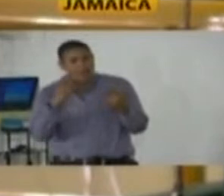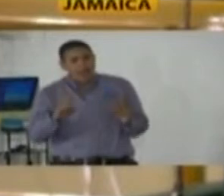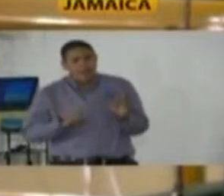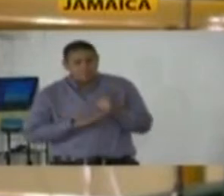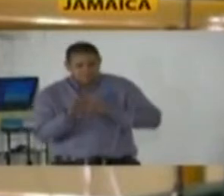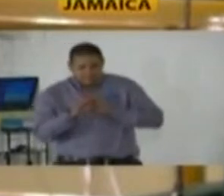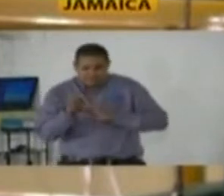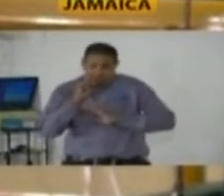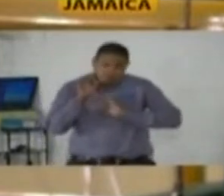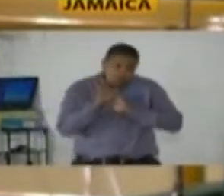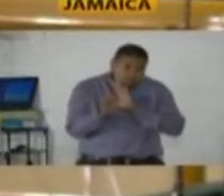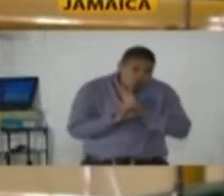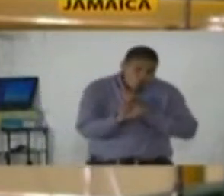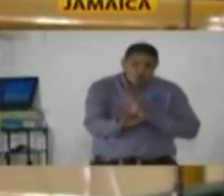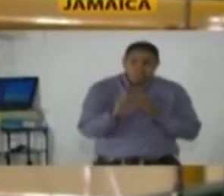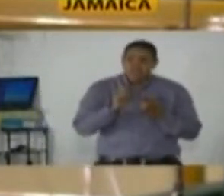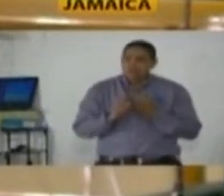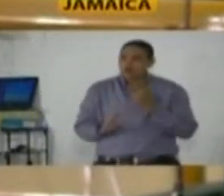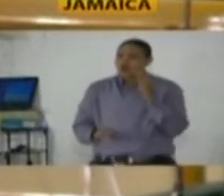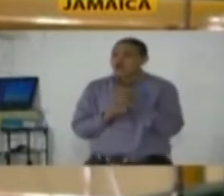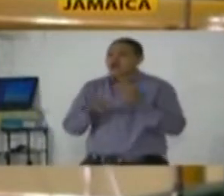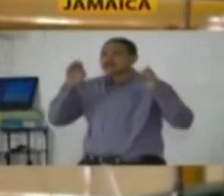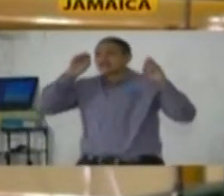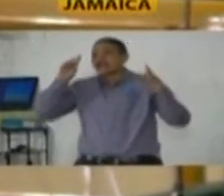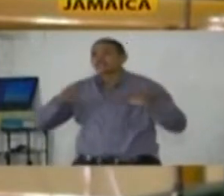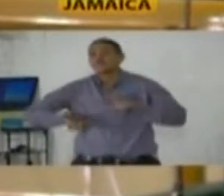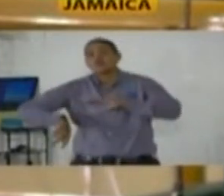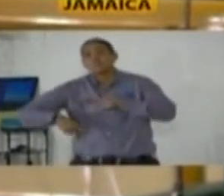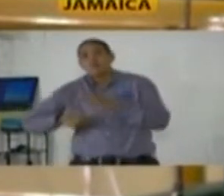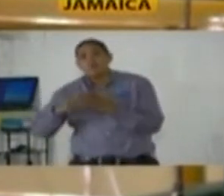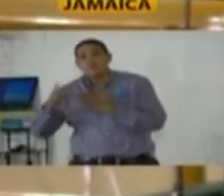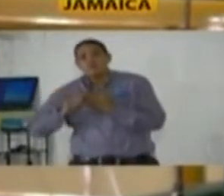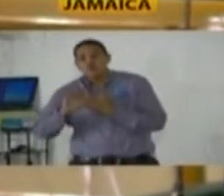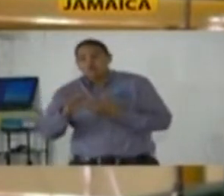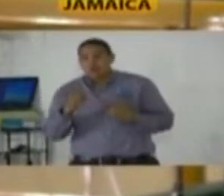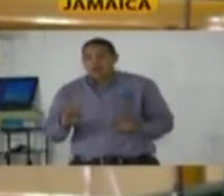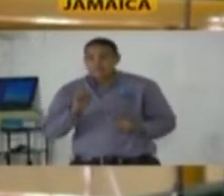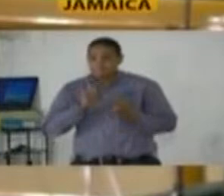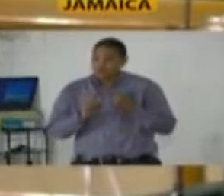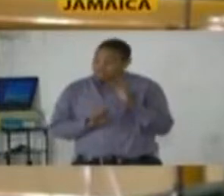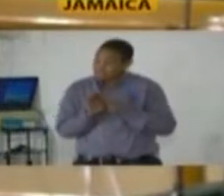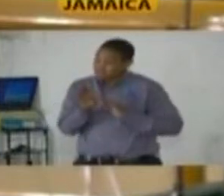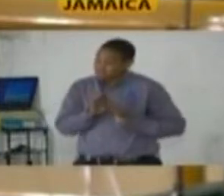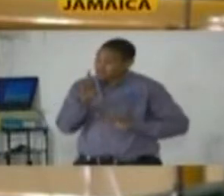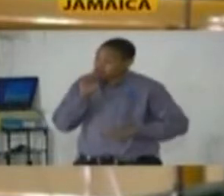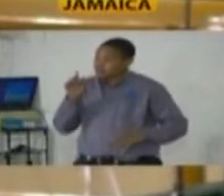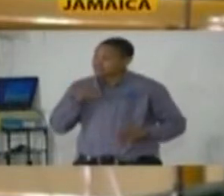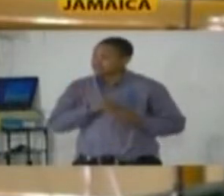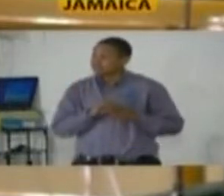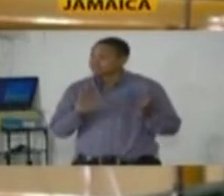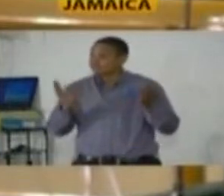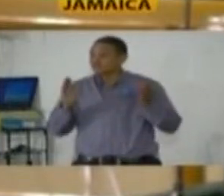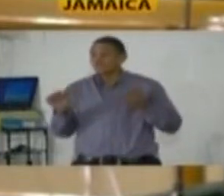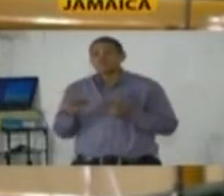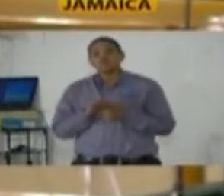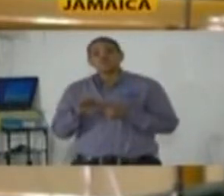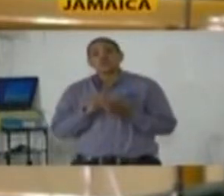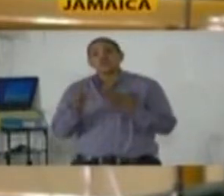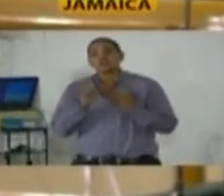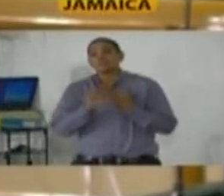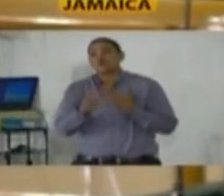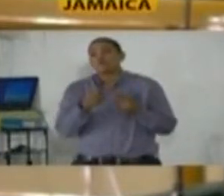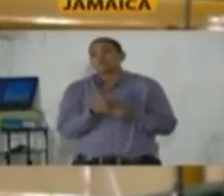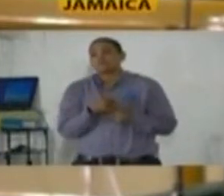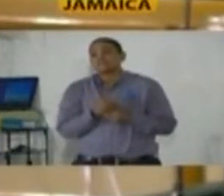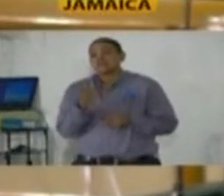new courses for the Bachelor's in Education primary program, and the development of the in-service teacher training program. It is